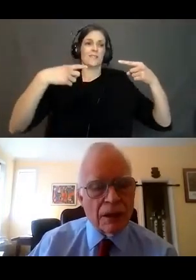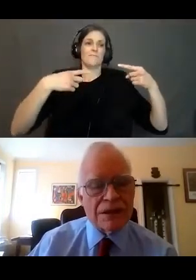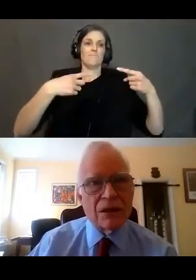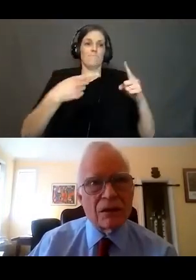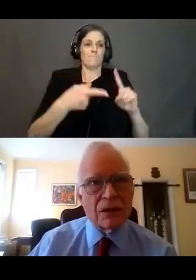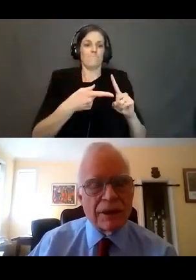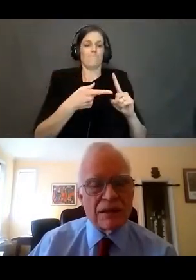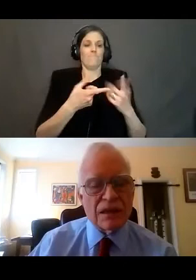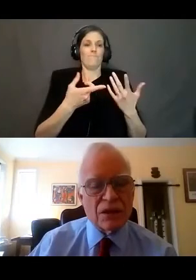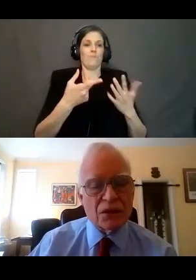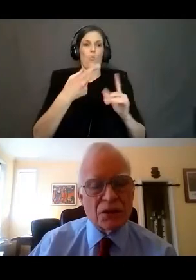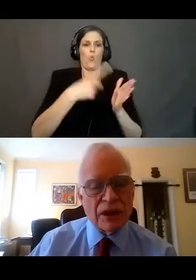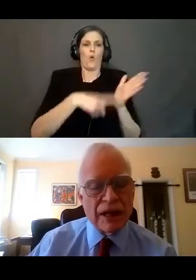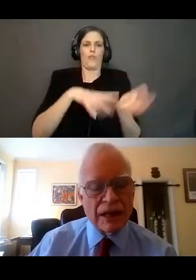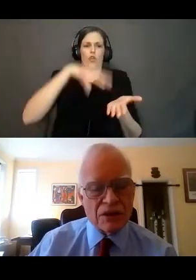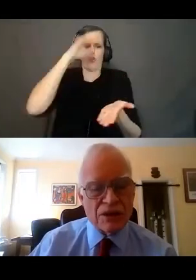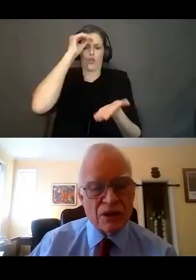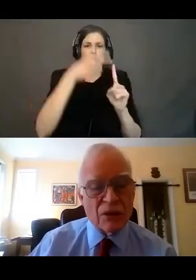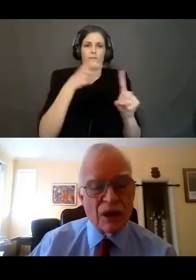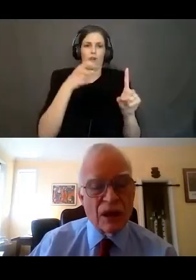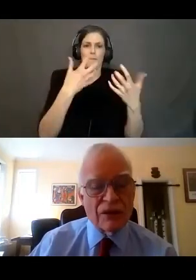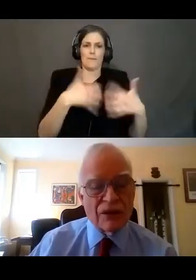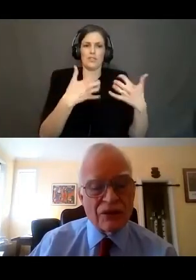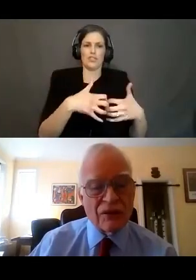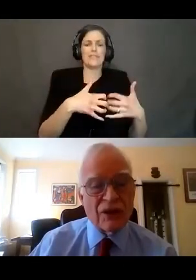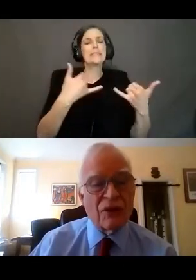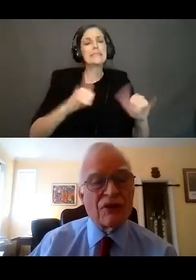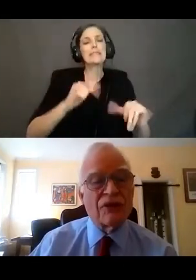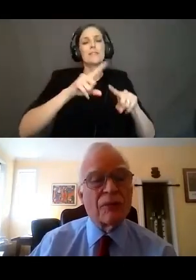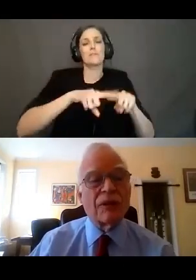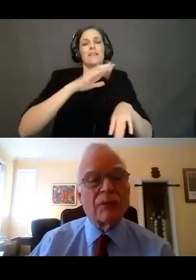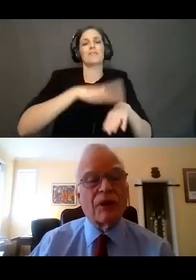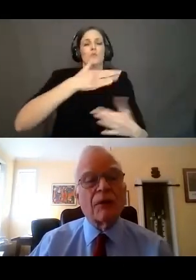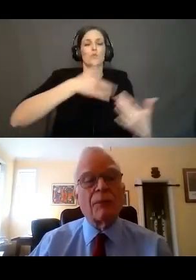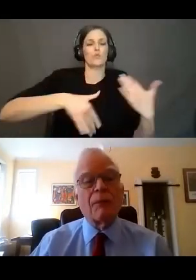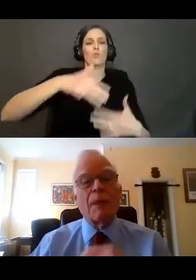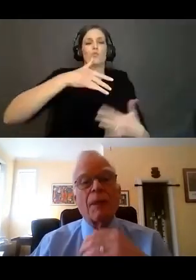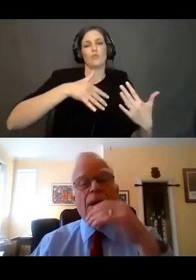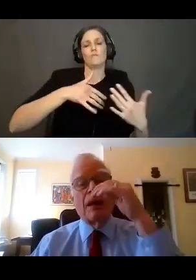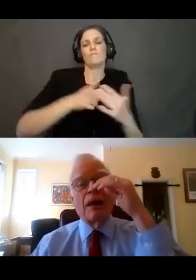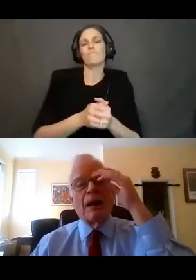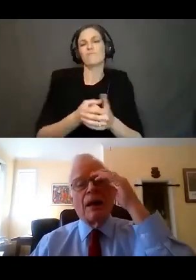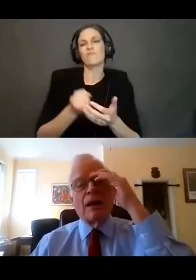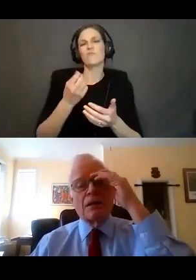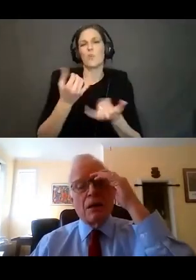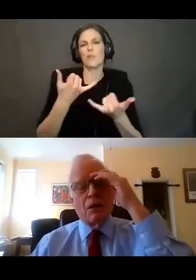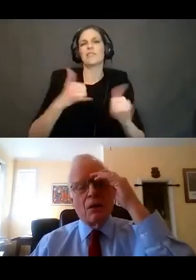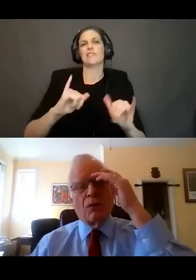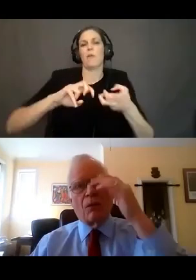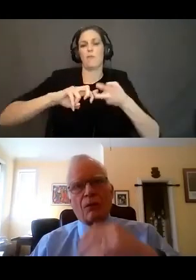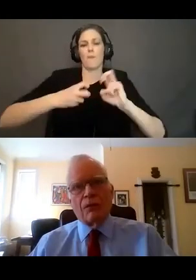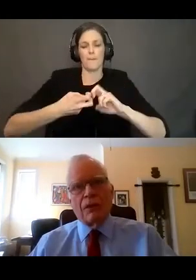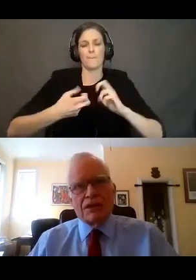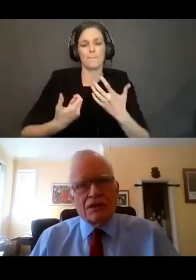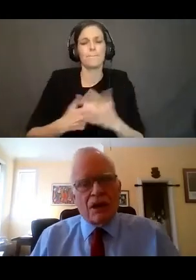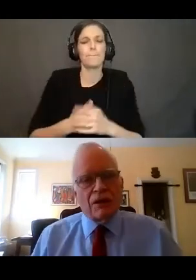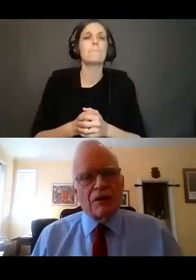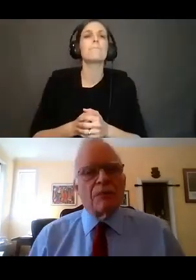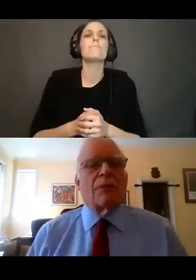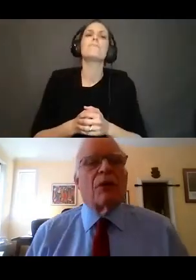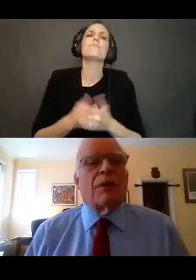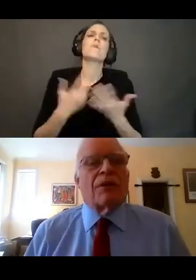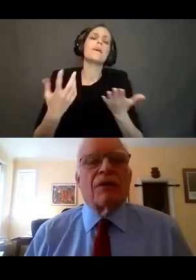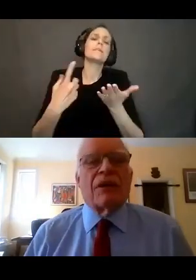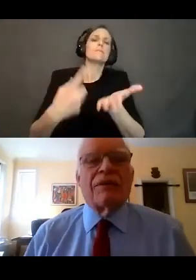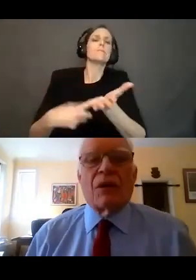machine still depends on social interaction. So this could still be a problem. So let's just talk a